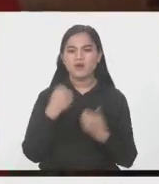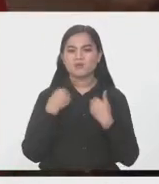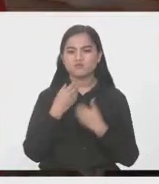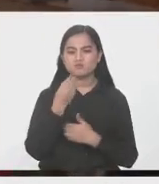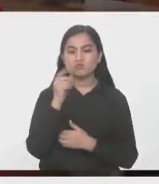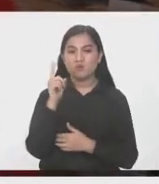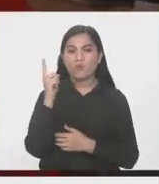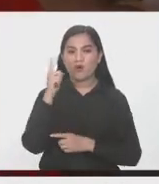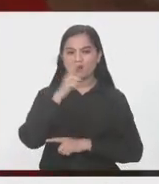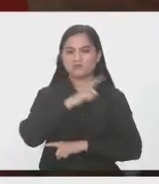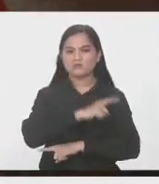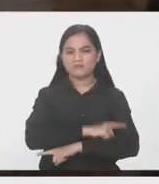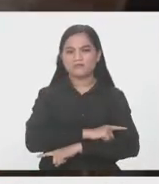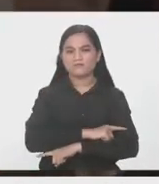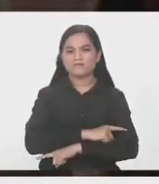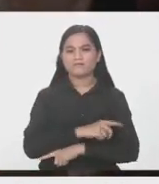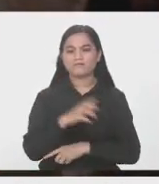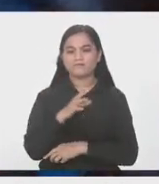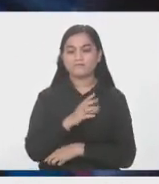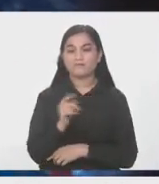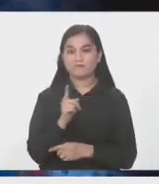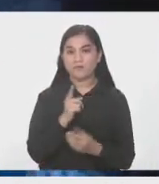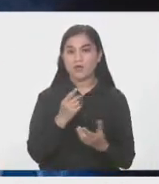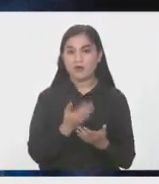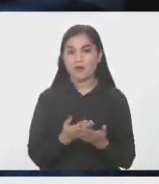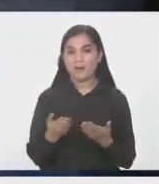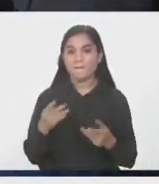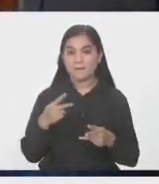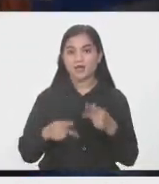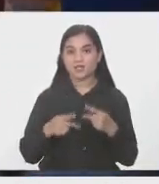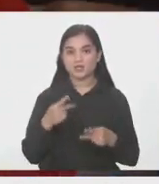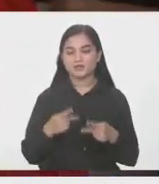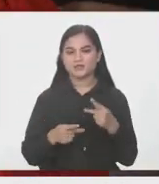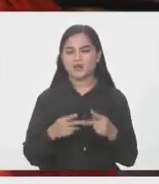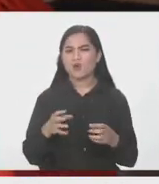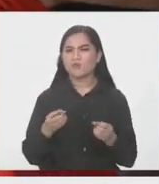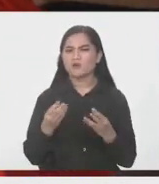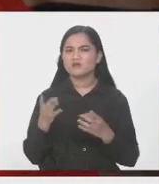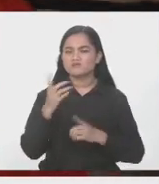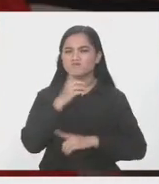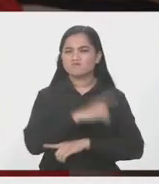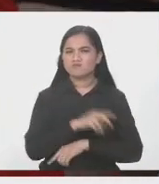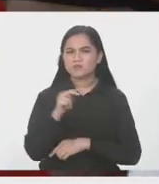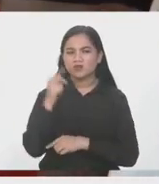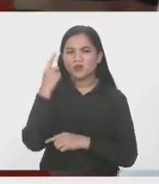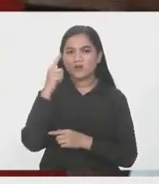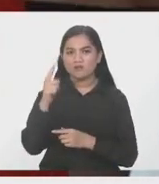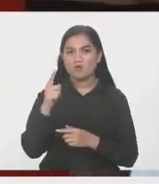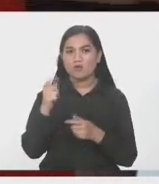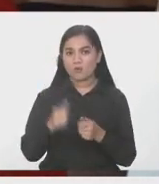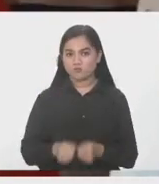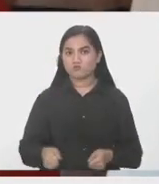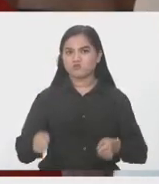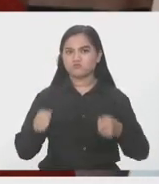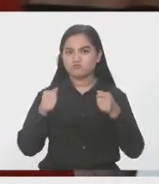So this is your sack of bottles. So Sarah, how many days would you need to fill up a sack like this?